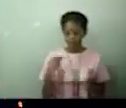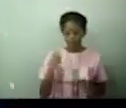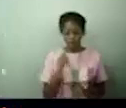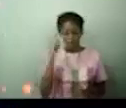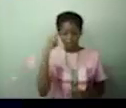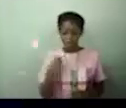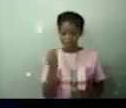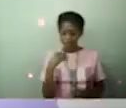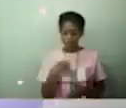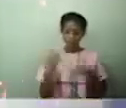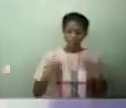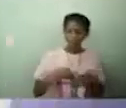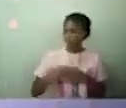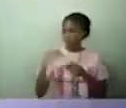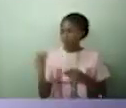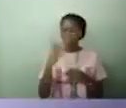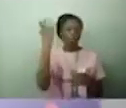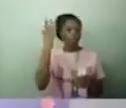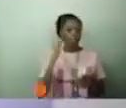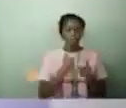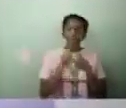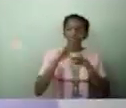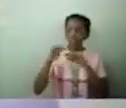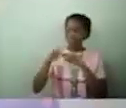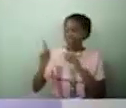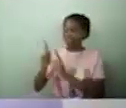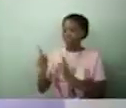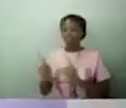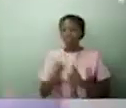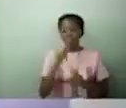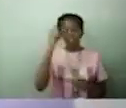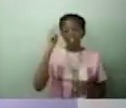I want to also go in that Brazilian hair so that when they will know that,